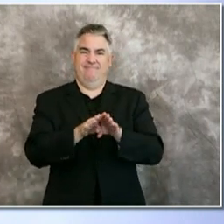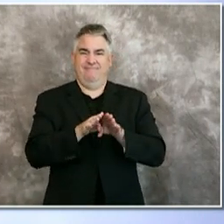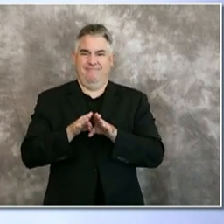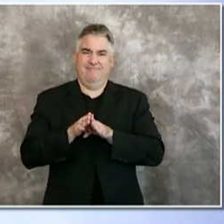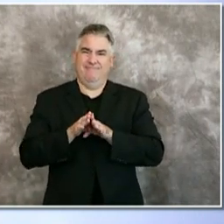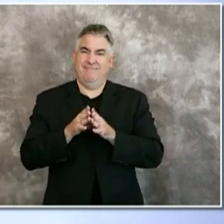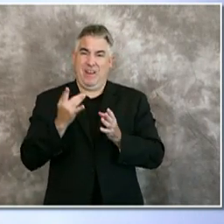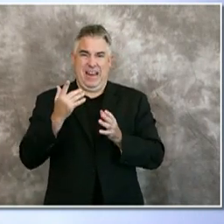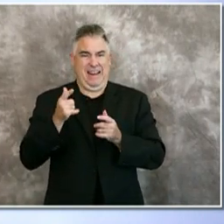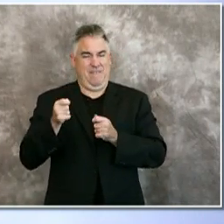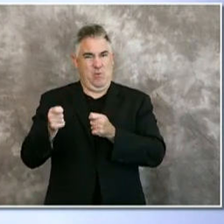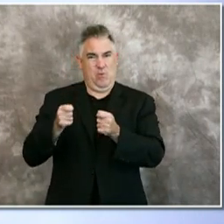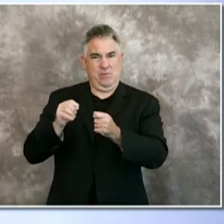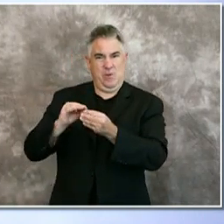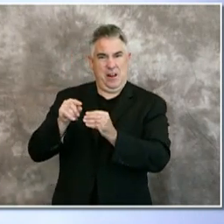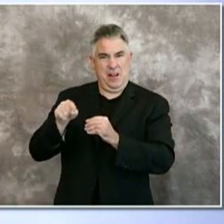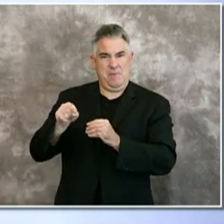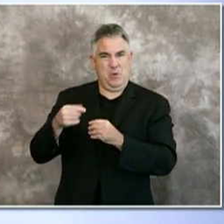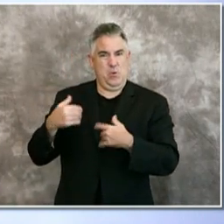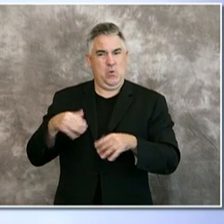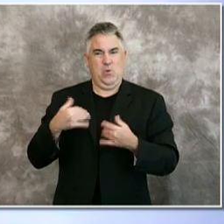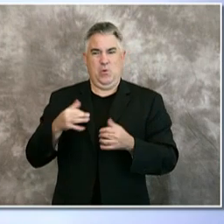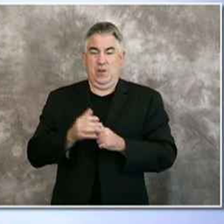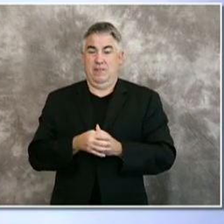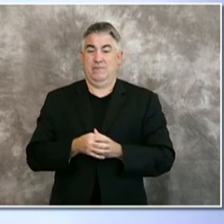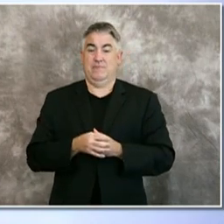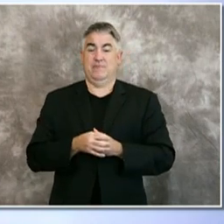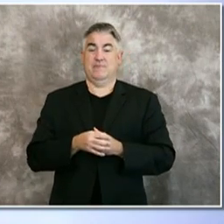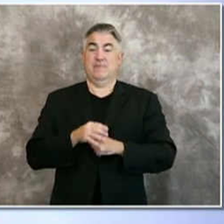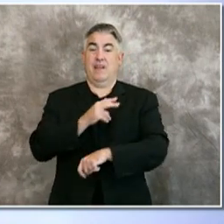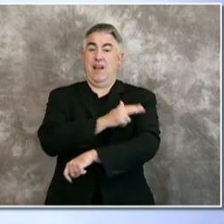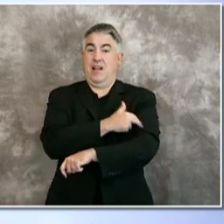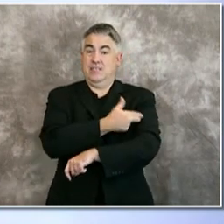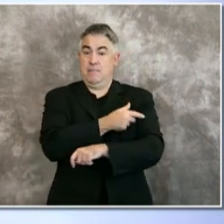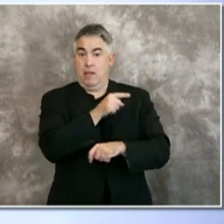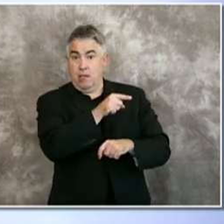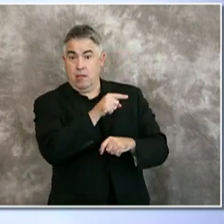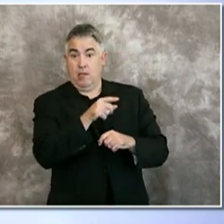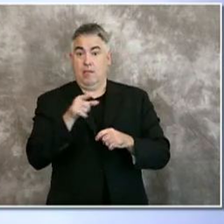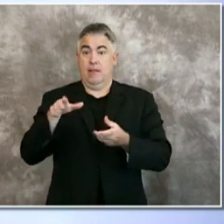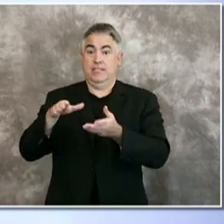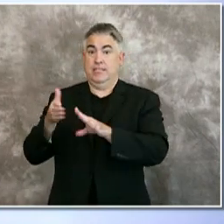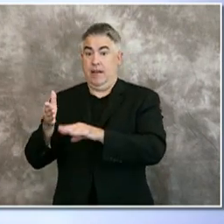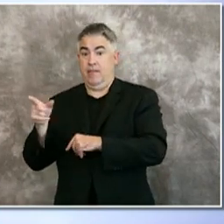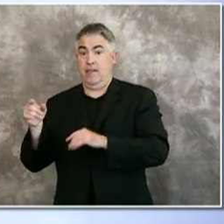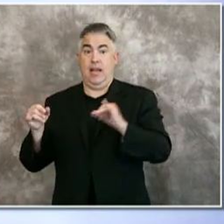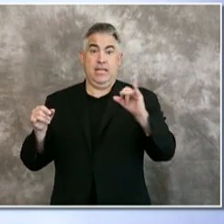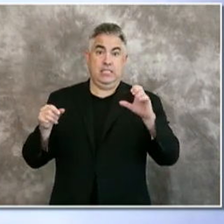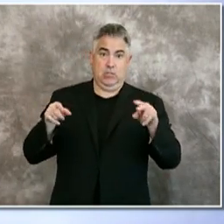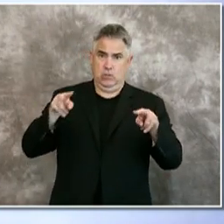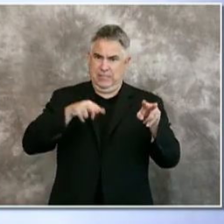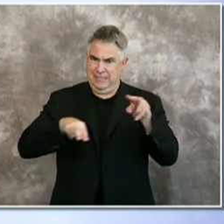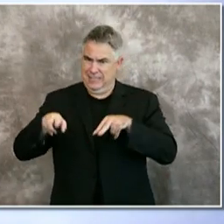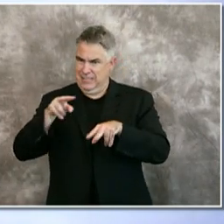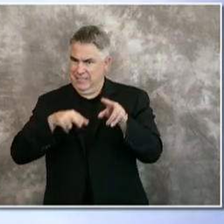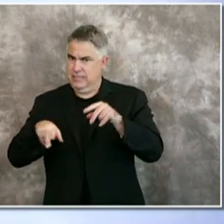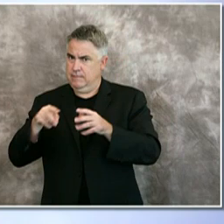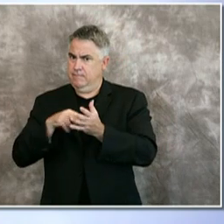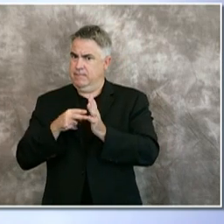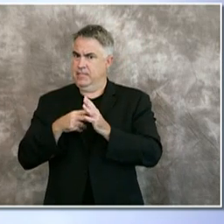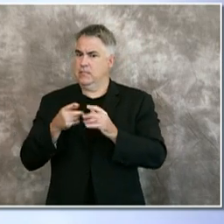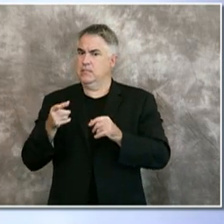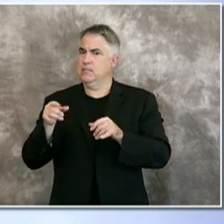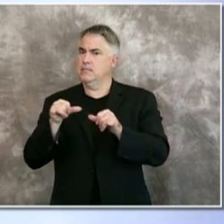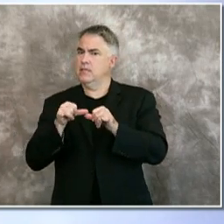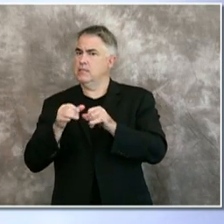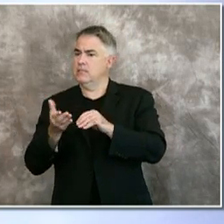remind everyone that hospitalizations and deaths and ICU utilizations are lagging indicators of positive cases.